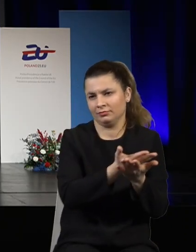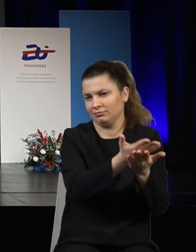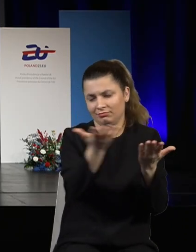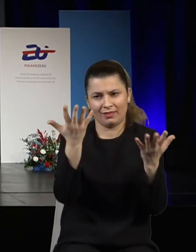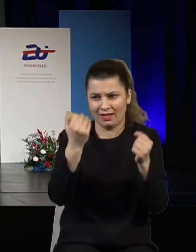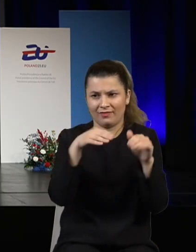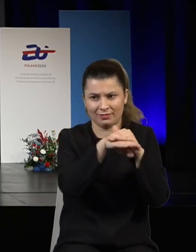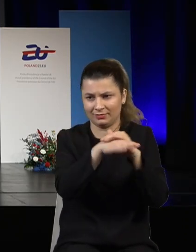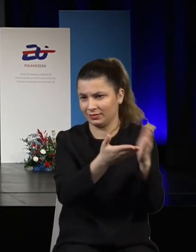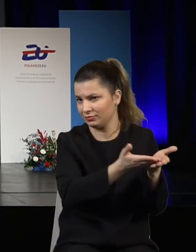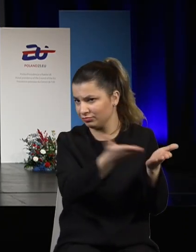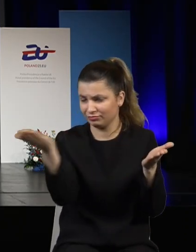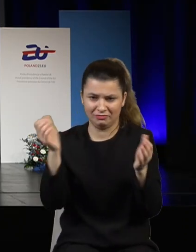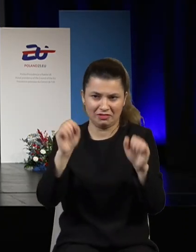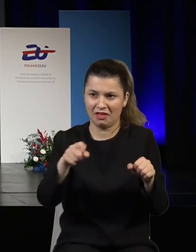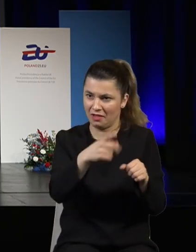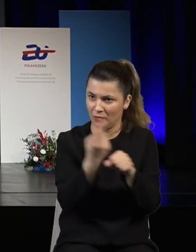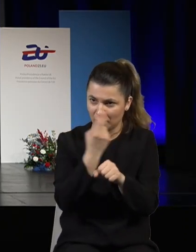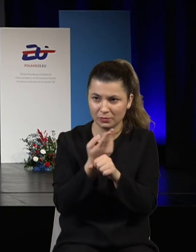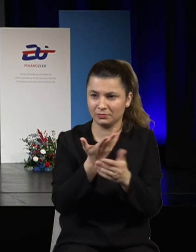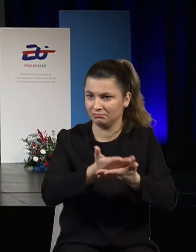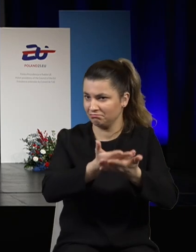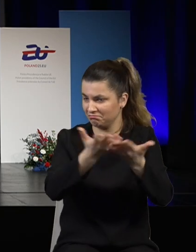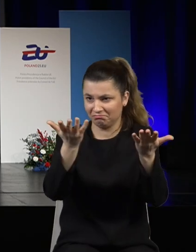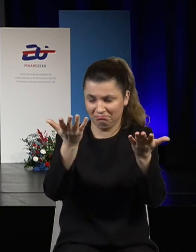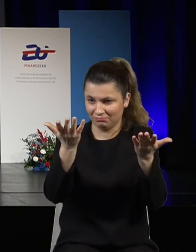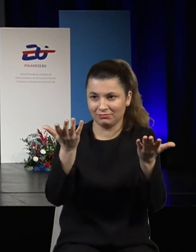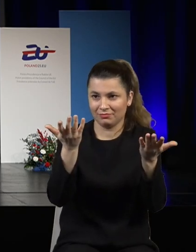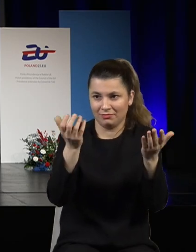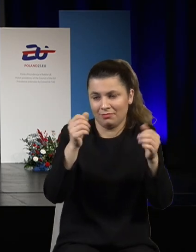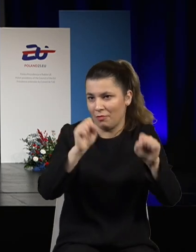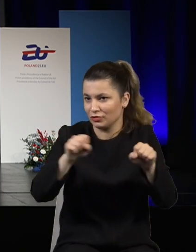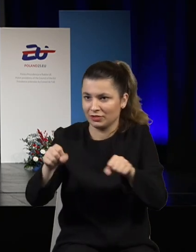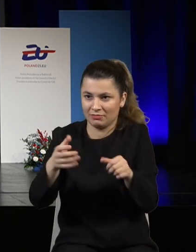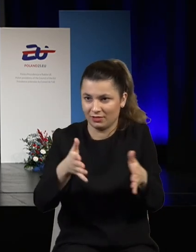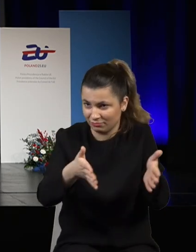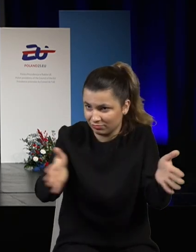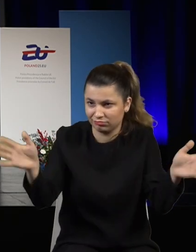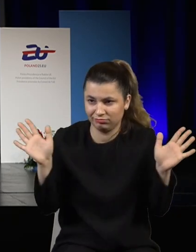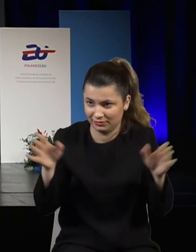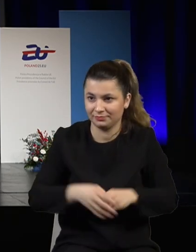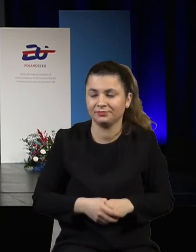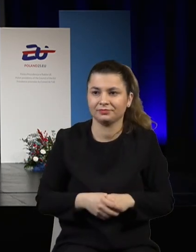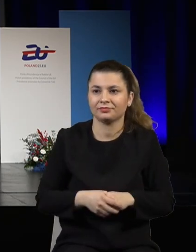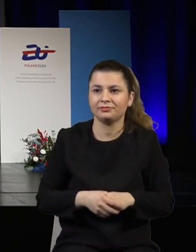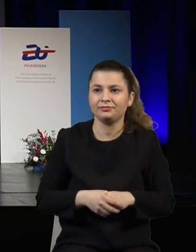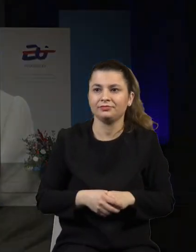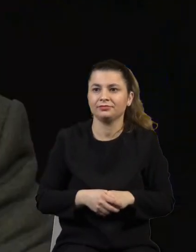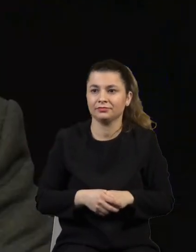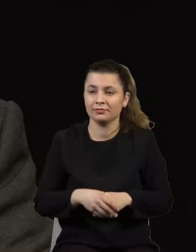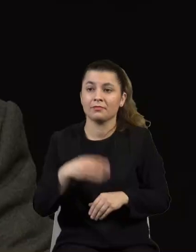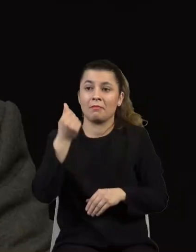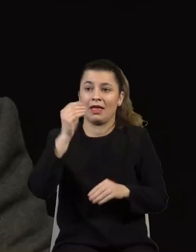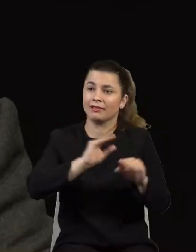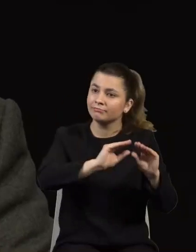means to support dual use, and just through JTF or RF, as the